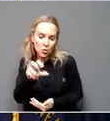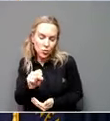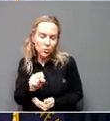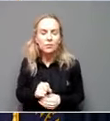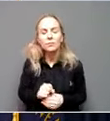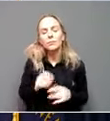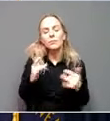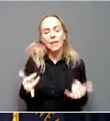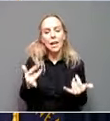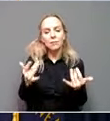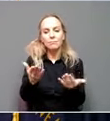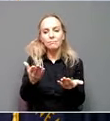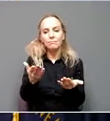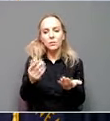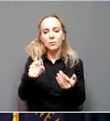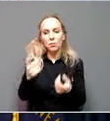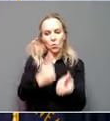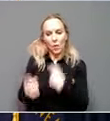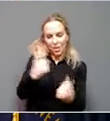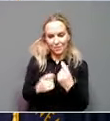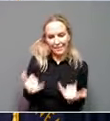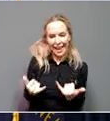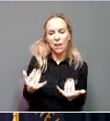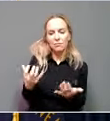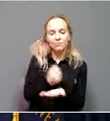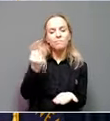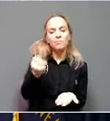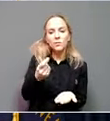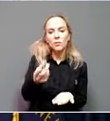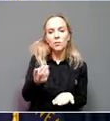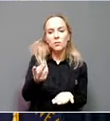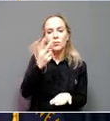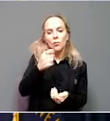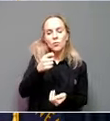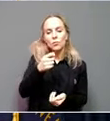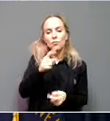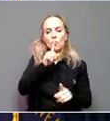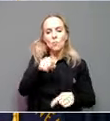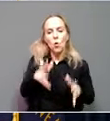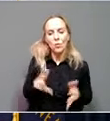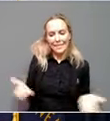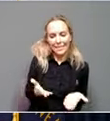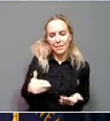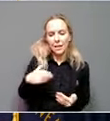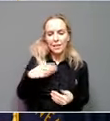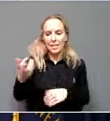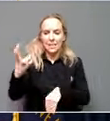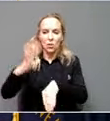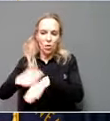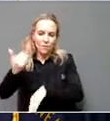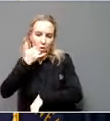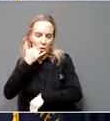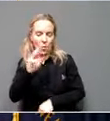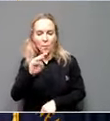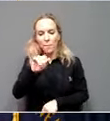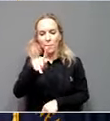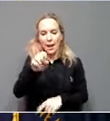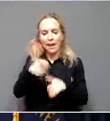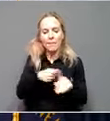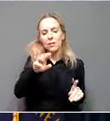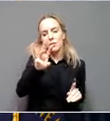up to questions. We have 2 journalists that are here with us, about 6 on the line. So let's start with Mike from